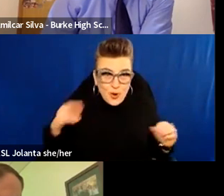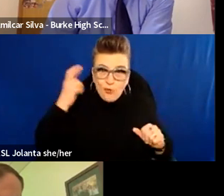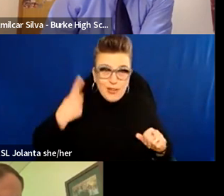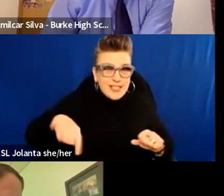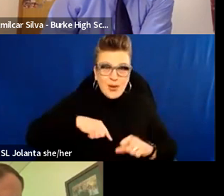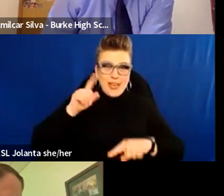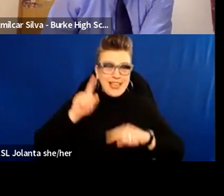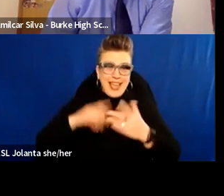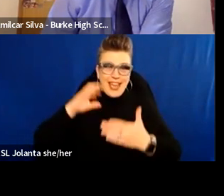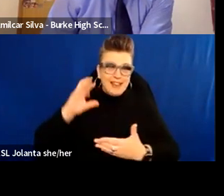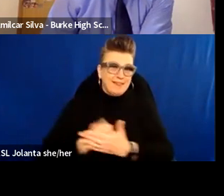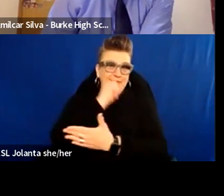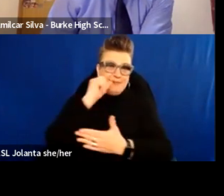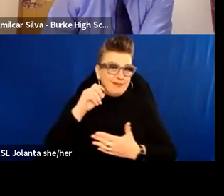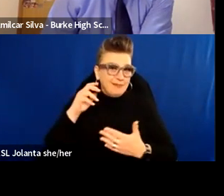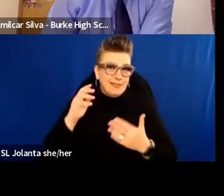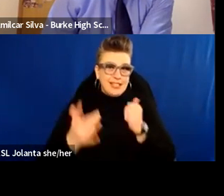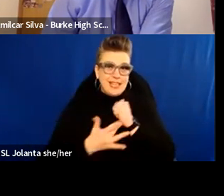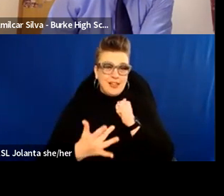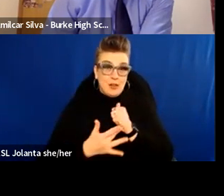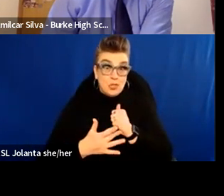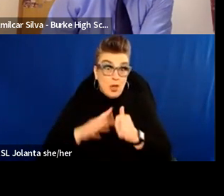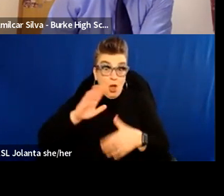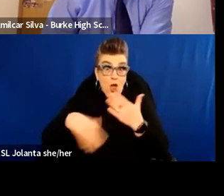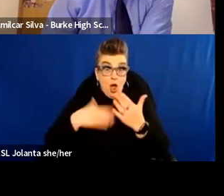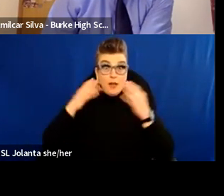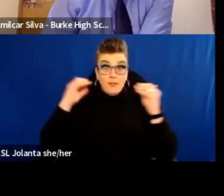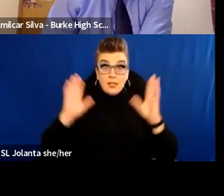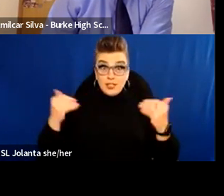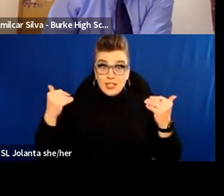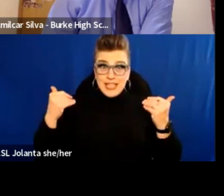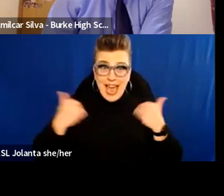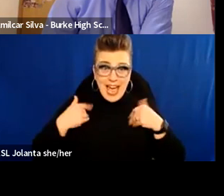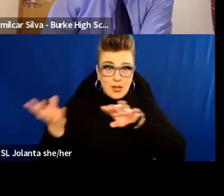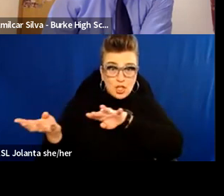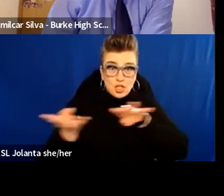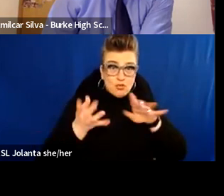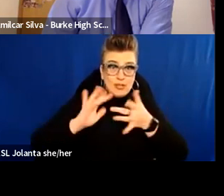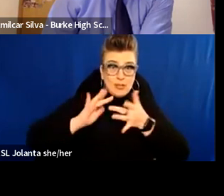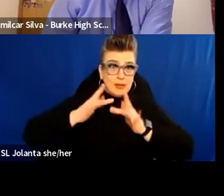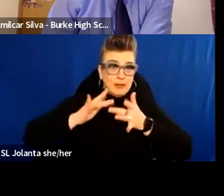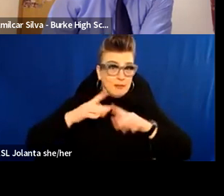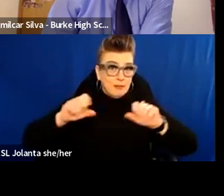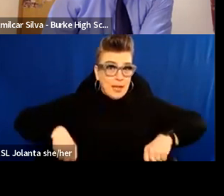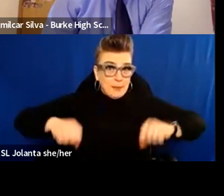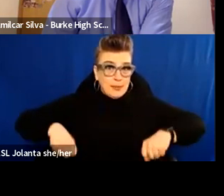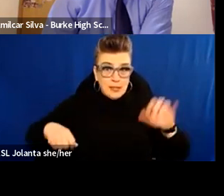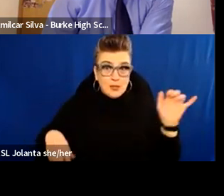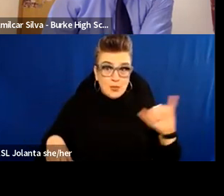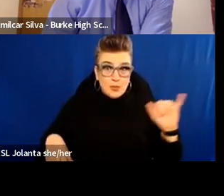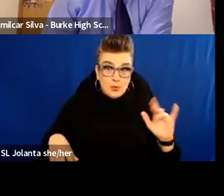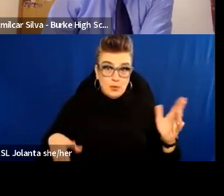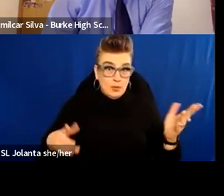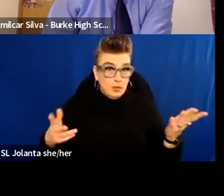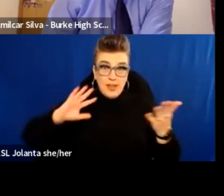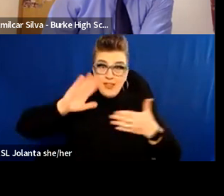technology and all of our teachers have the streaming capabilities so they all have the